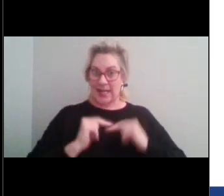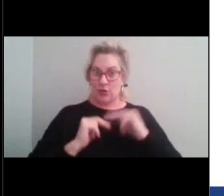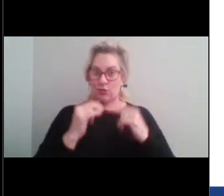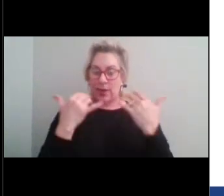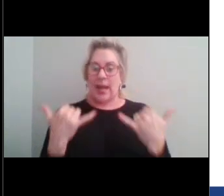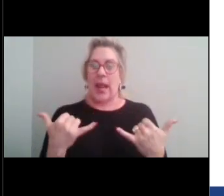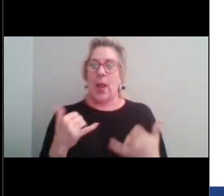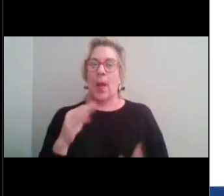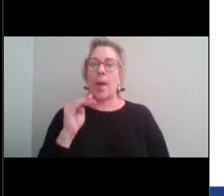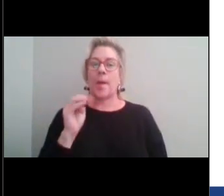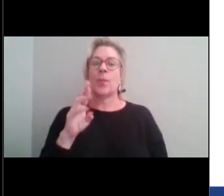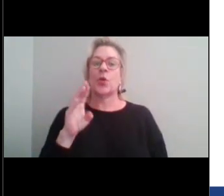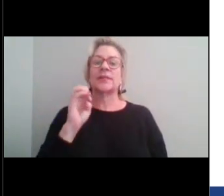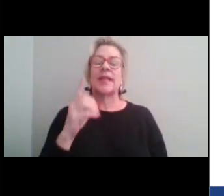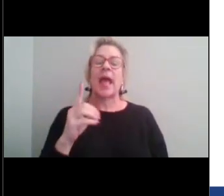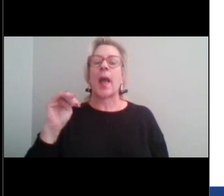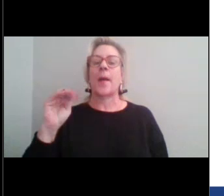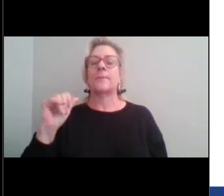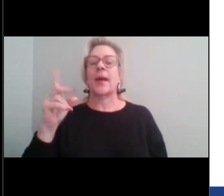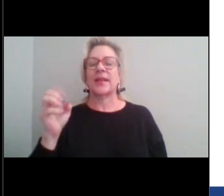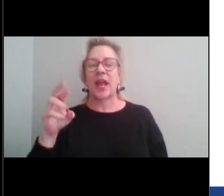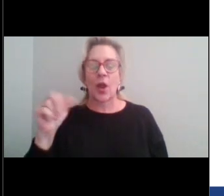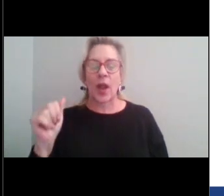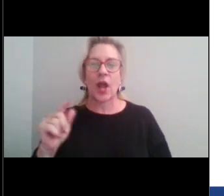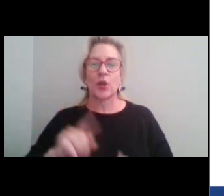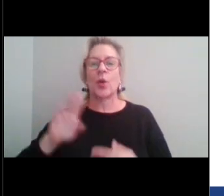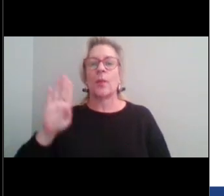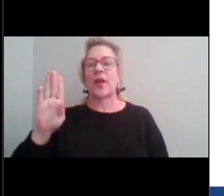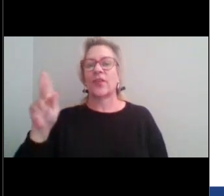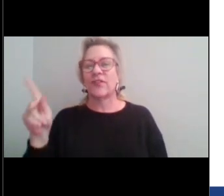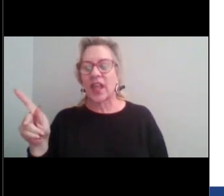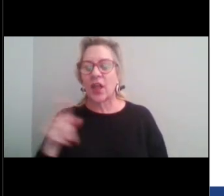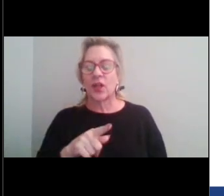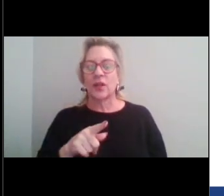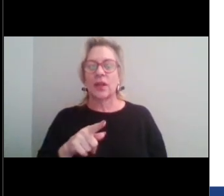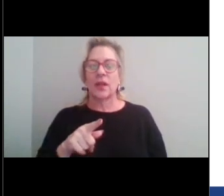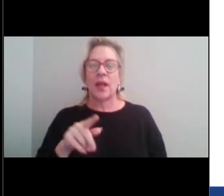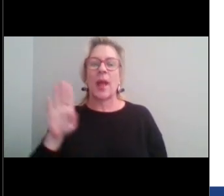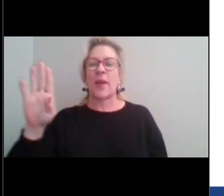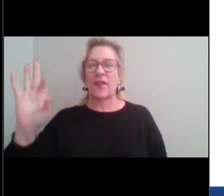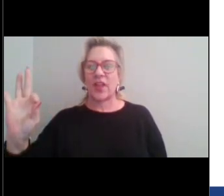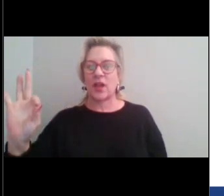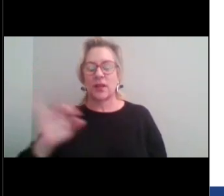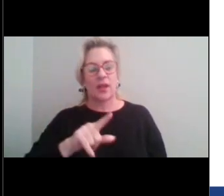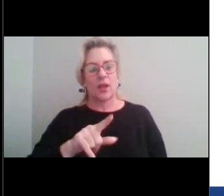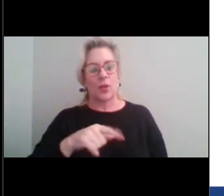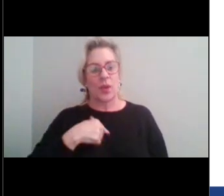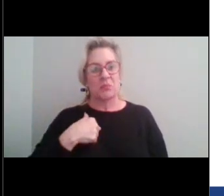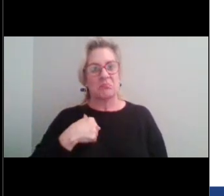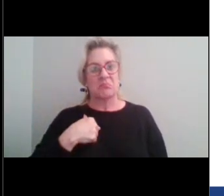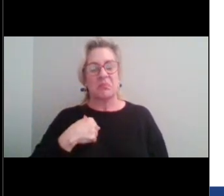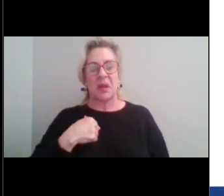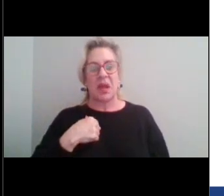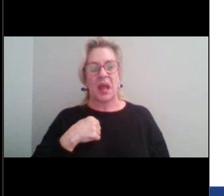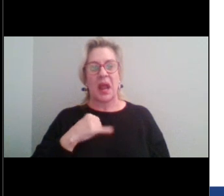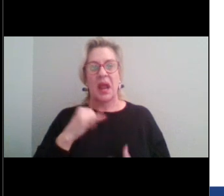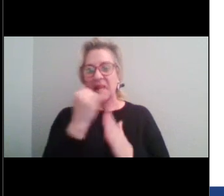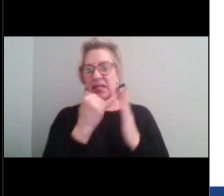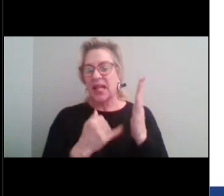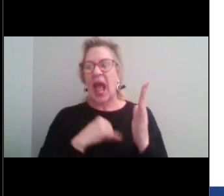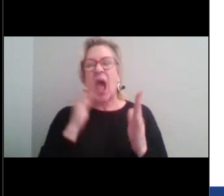Merced to Madera and Poplar Avenue to Bakersfield are in advanced design. Let me tell you what that means. And I'm going to go into this a little bit more,